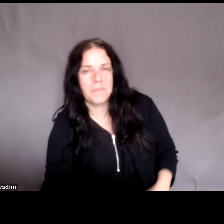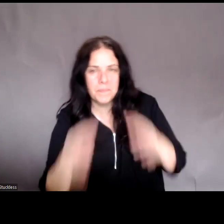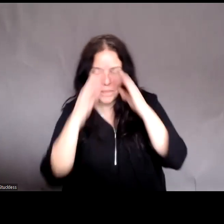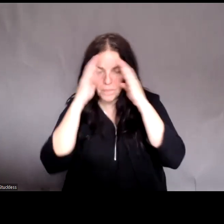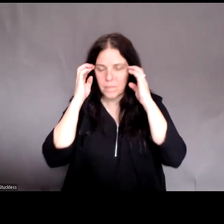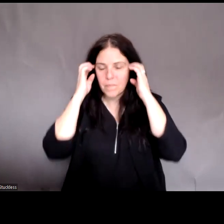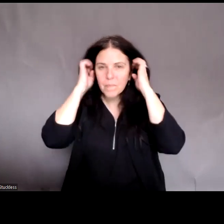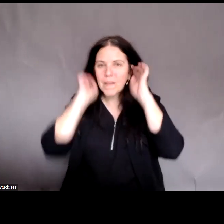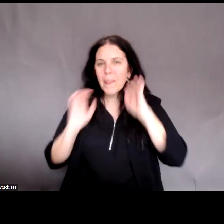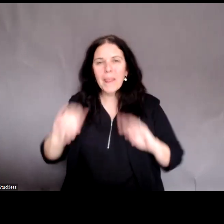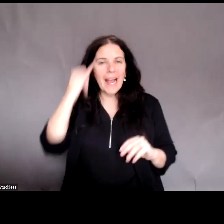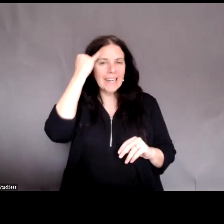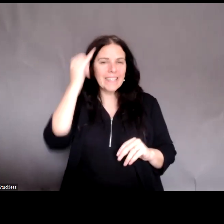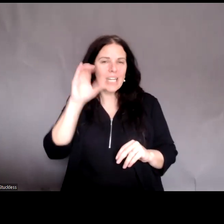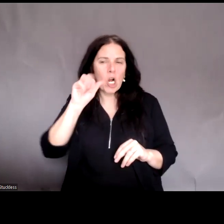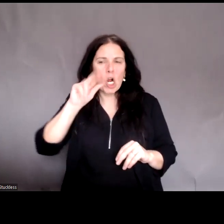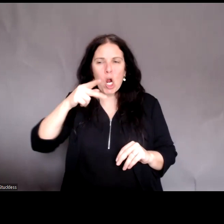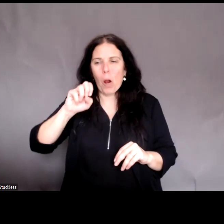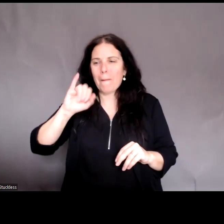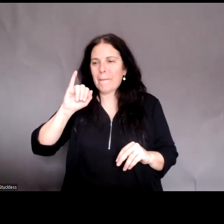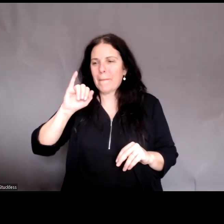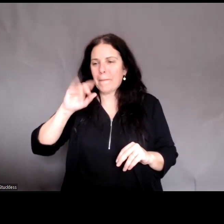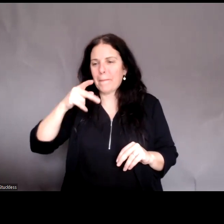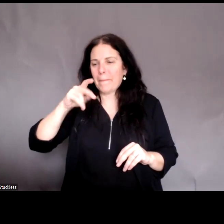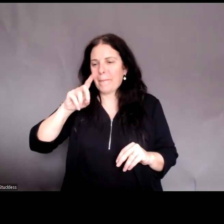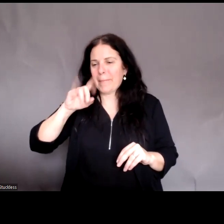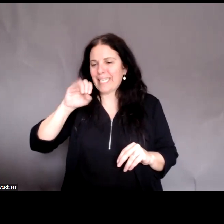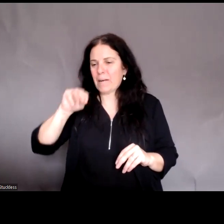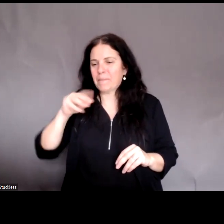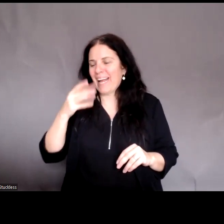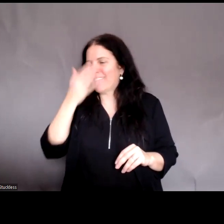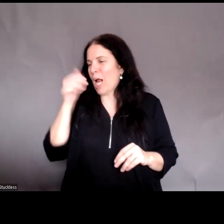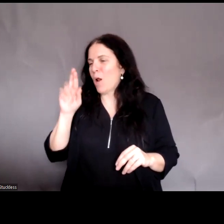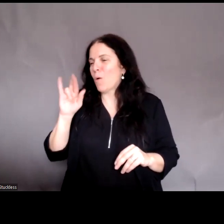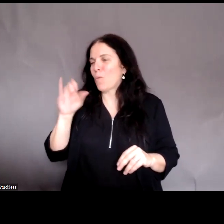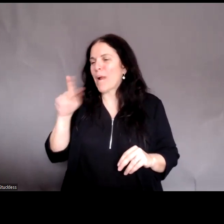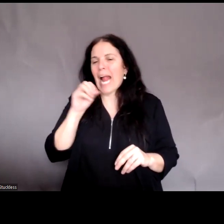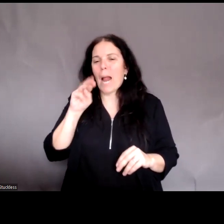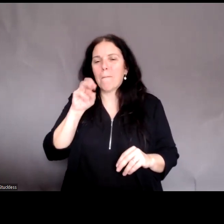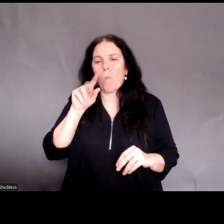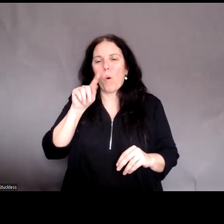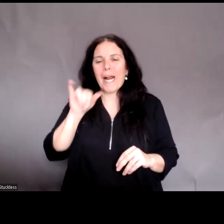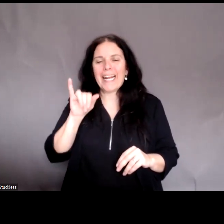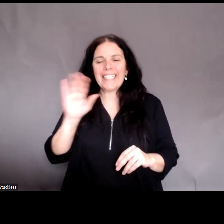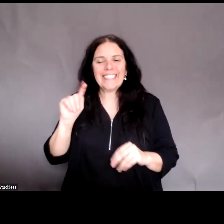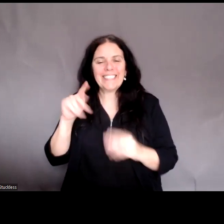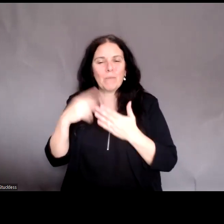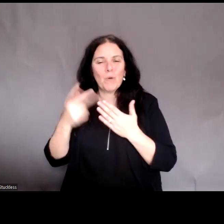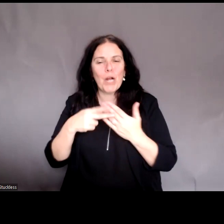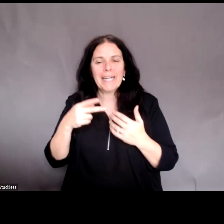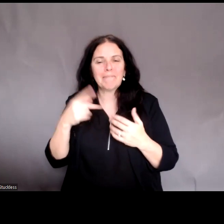Or what was it they said on Rick and Morty? Carpe those diems. I can't remember what they said, but yes, I watch good